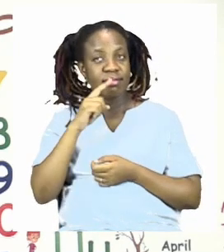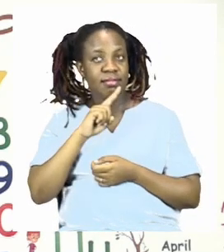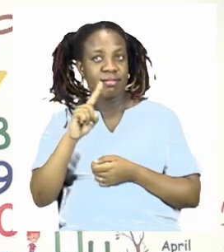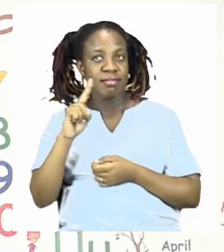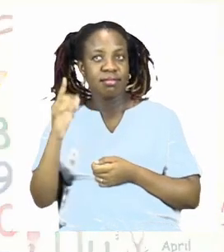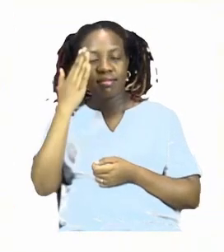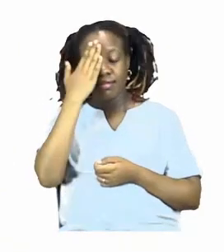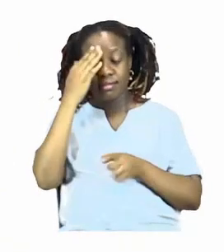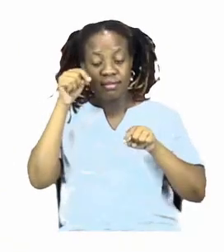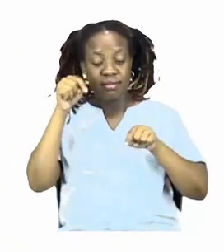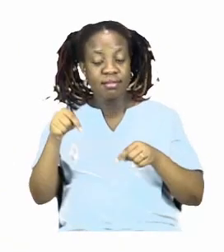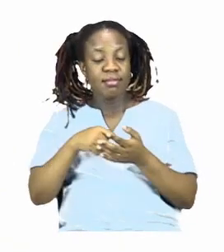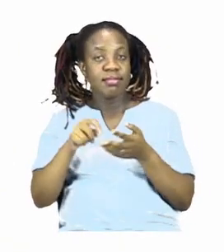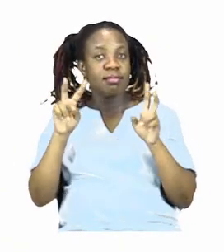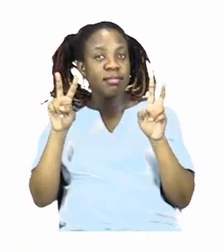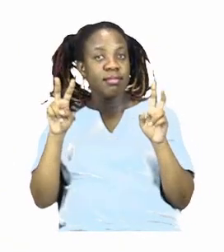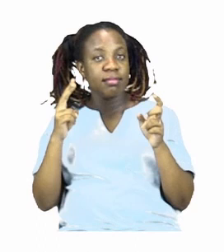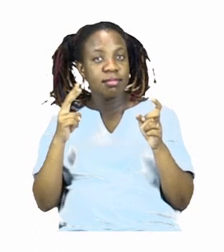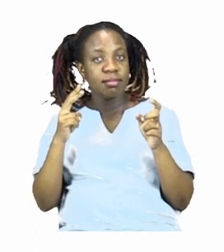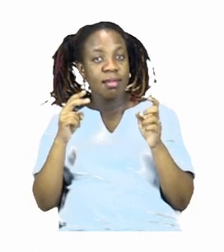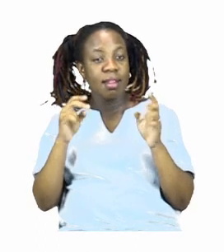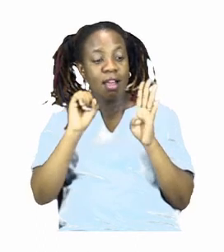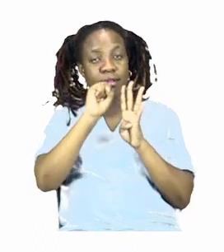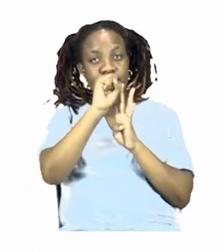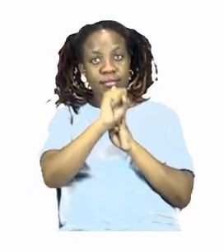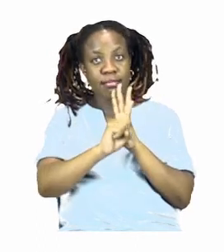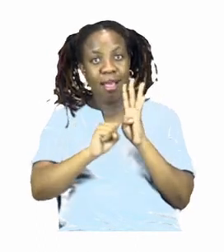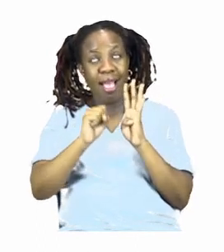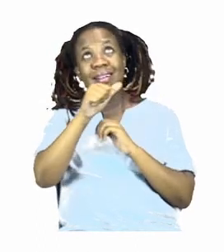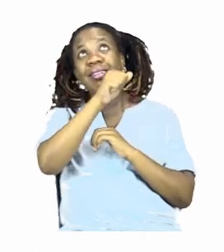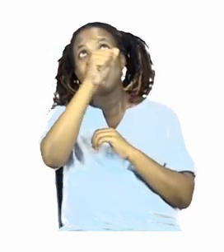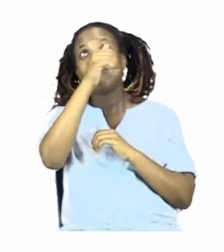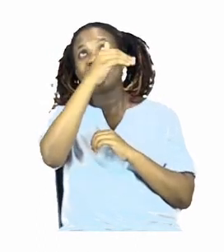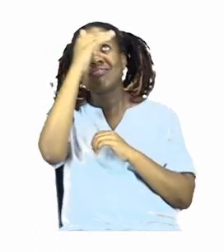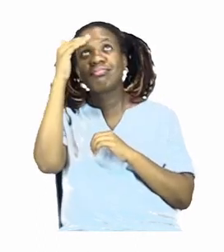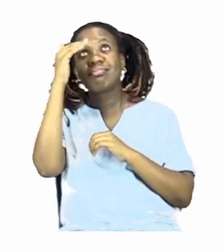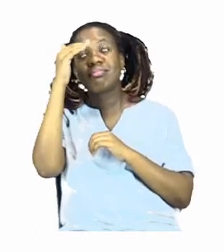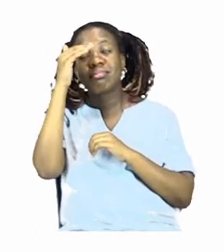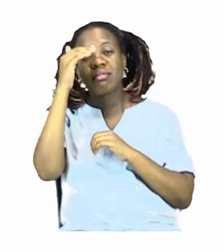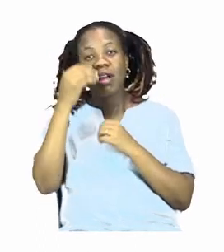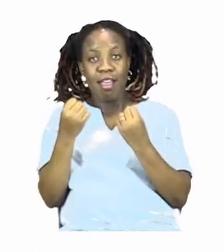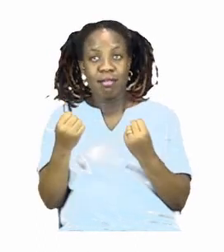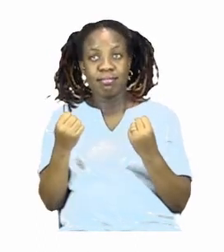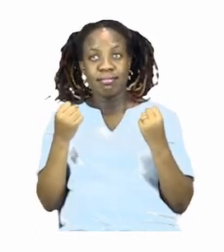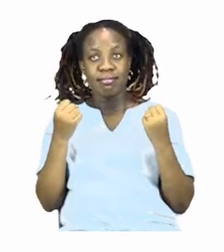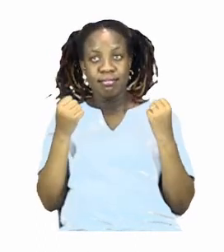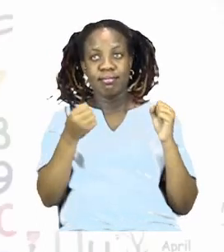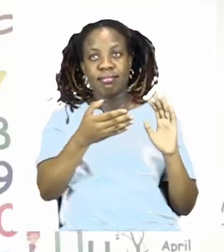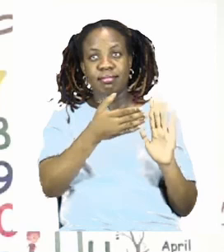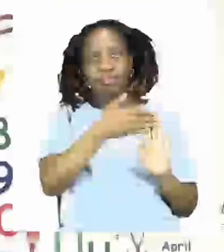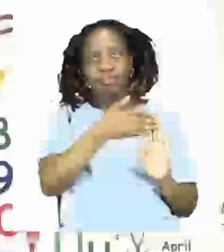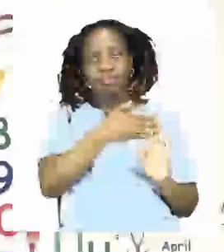our theme this week is the seasons and the sky and saving energy.